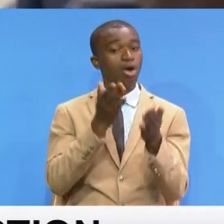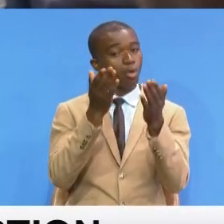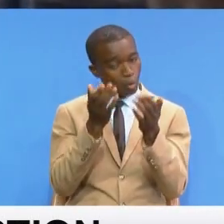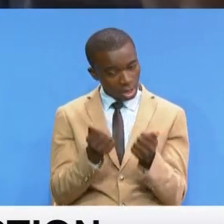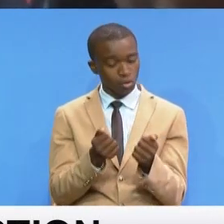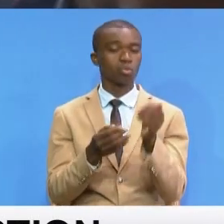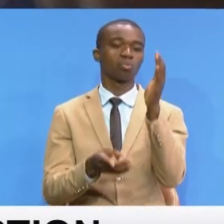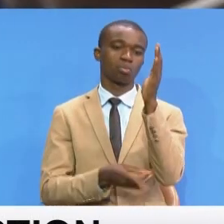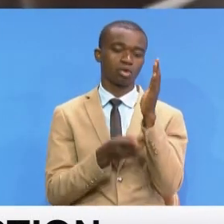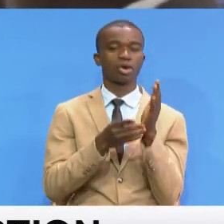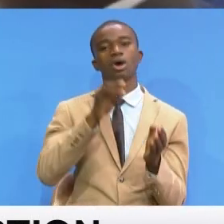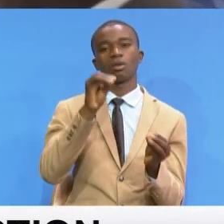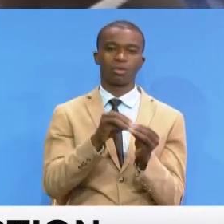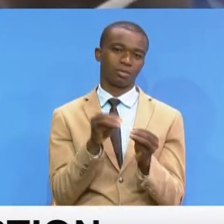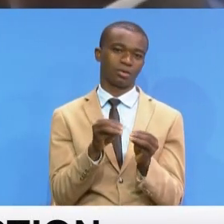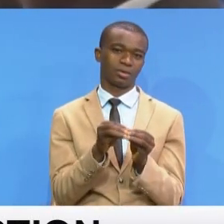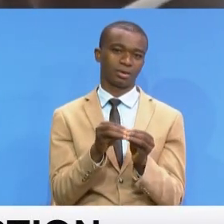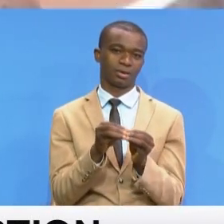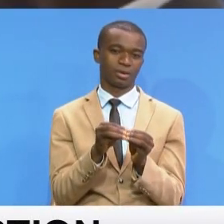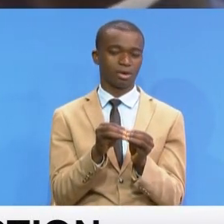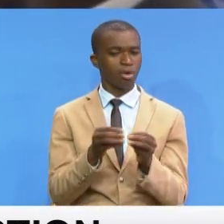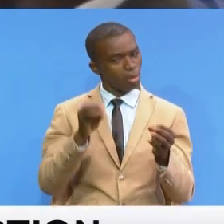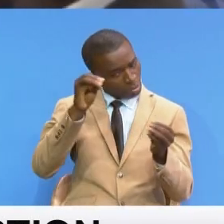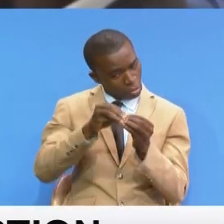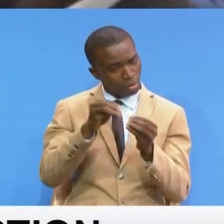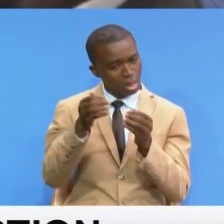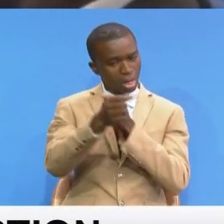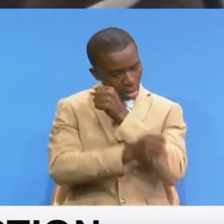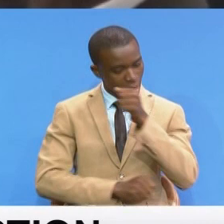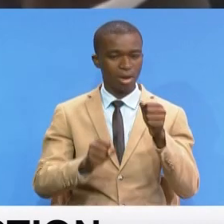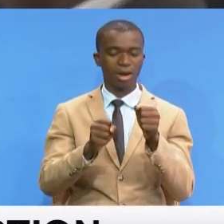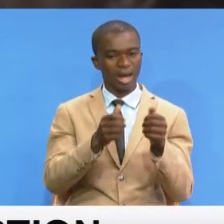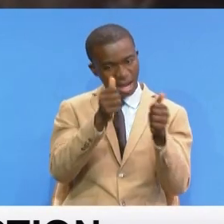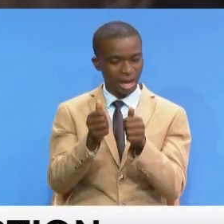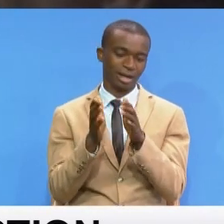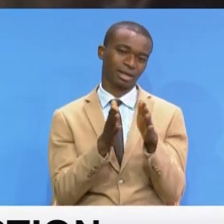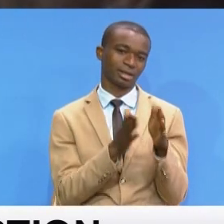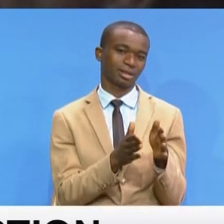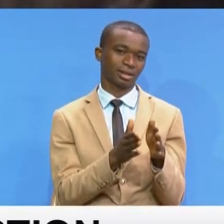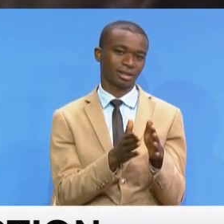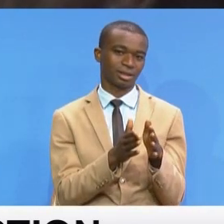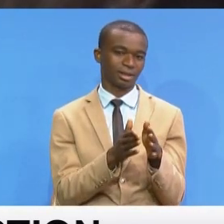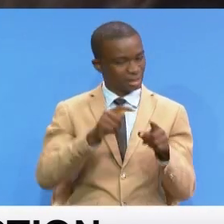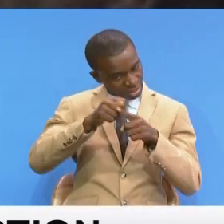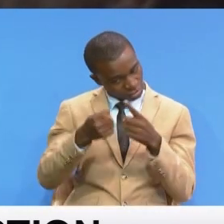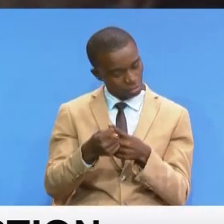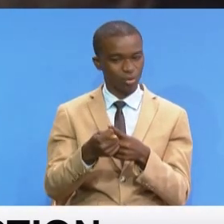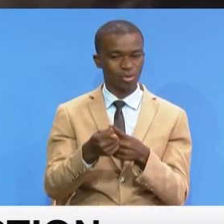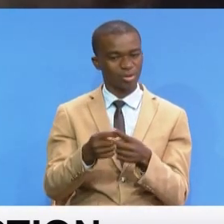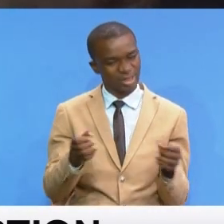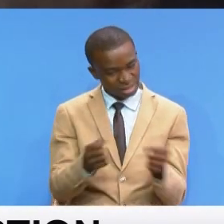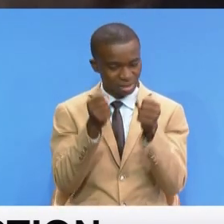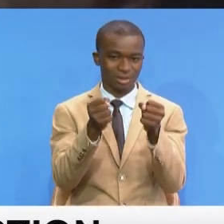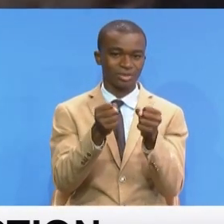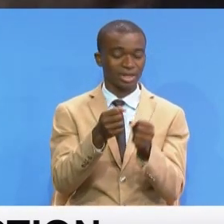development, bridging the gap between modern state structures and traditional governance systems. Realizing this, government, under